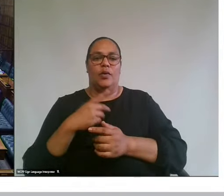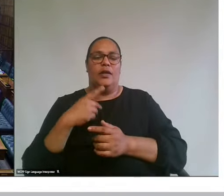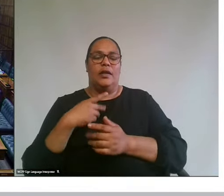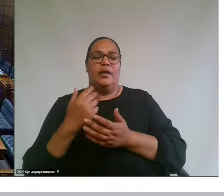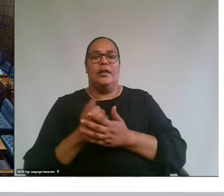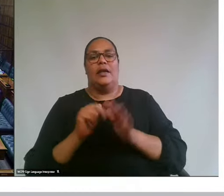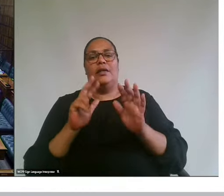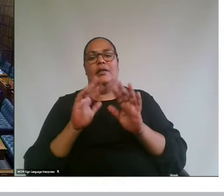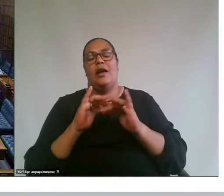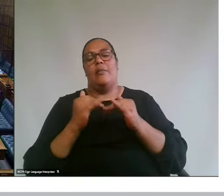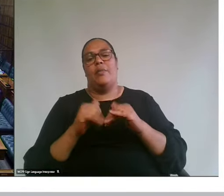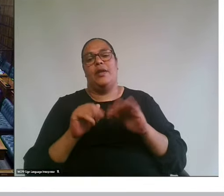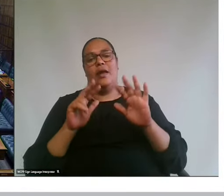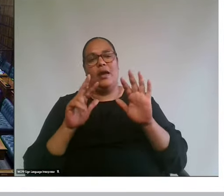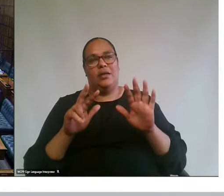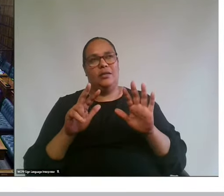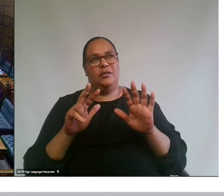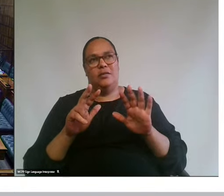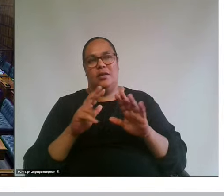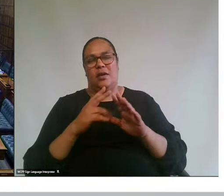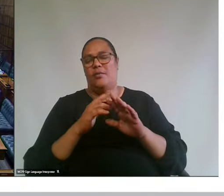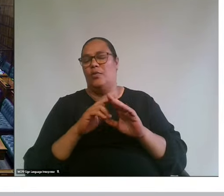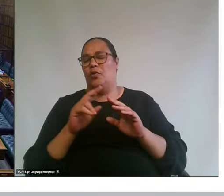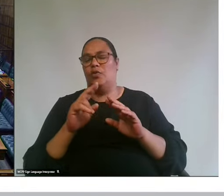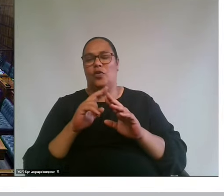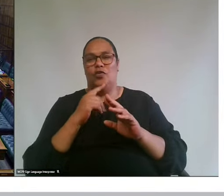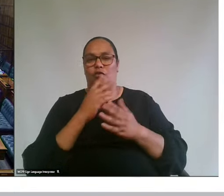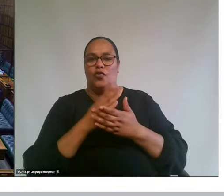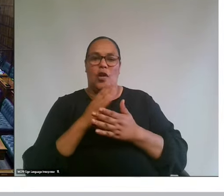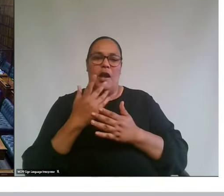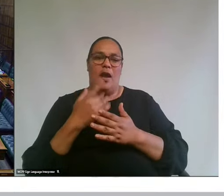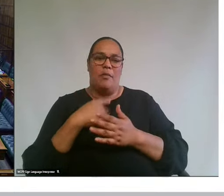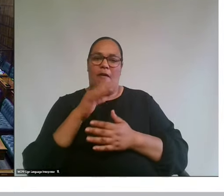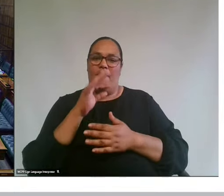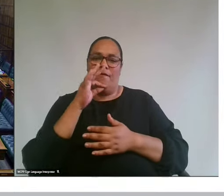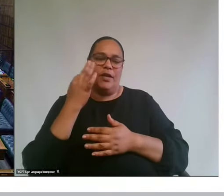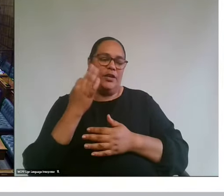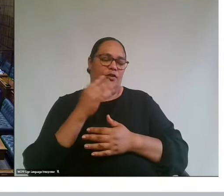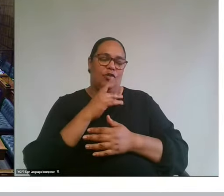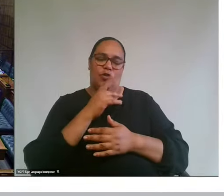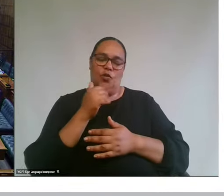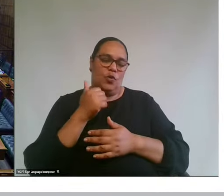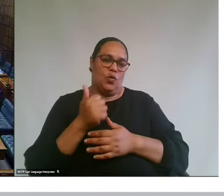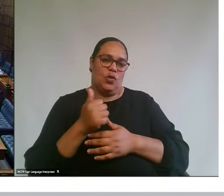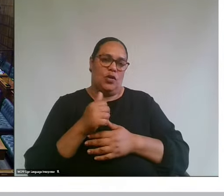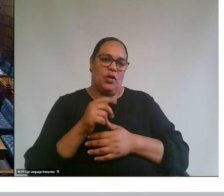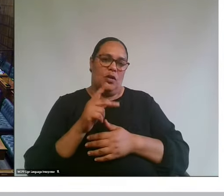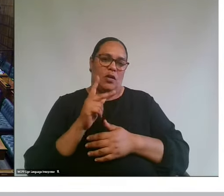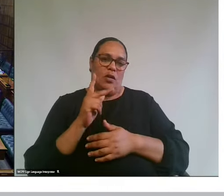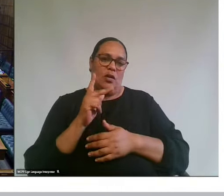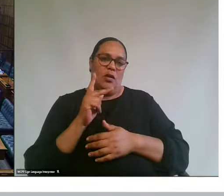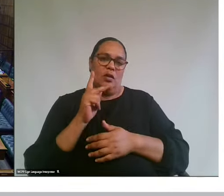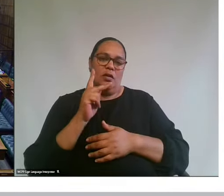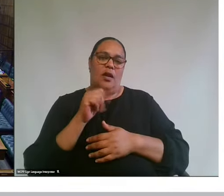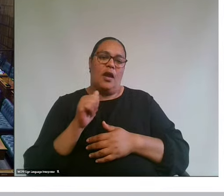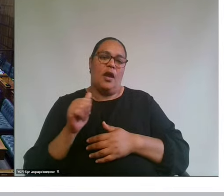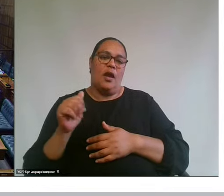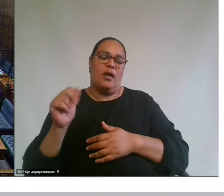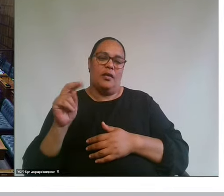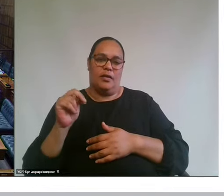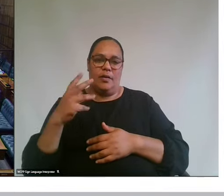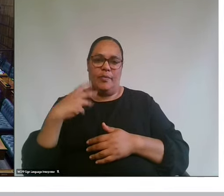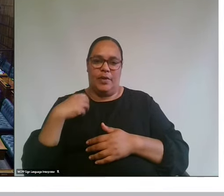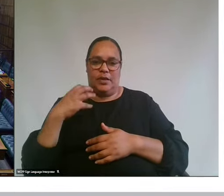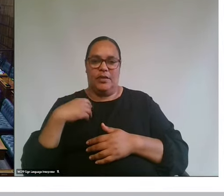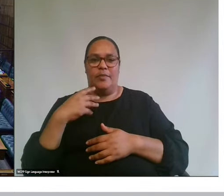companies to I don't know how to pronounce it my French is not good Kane KH KH you see Minister I